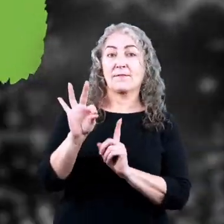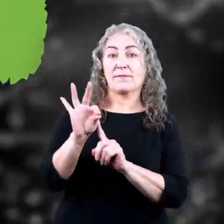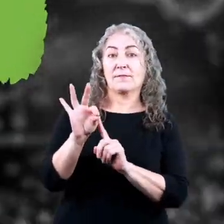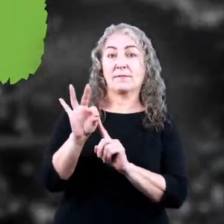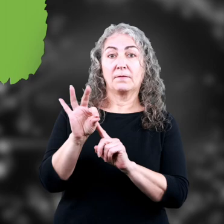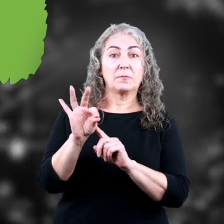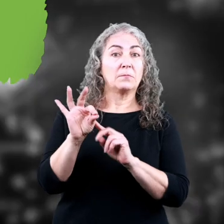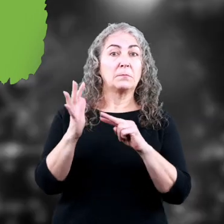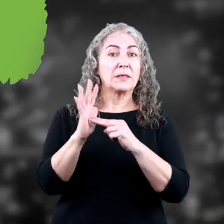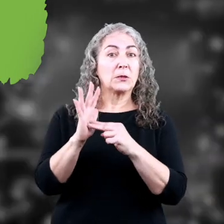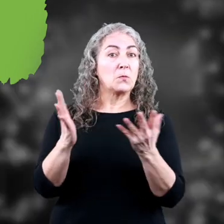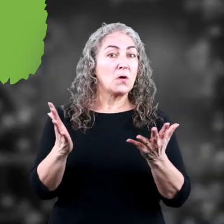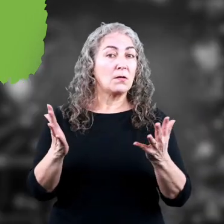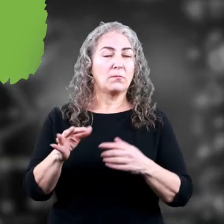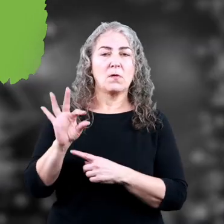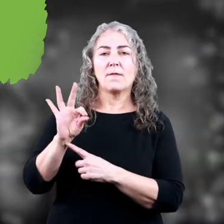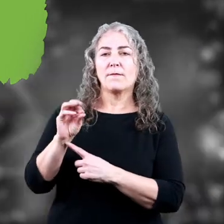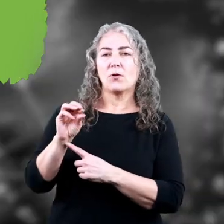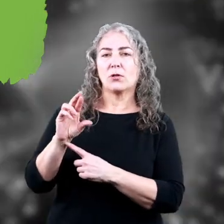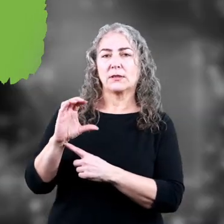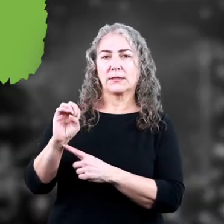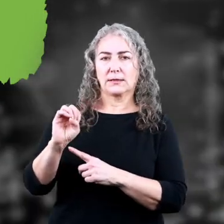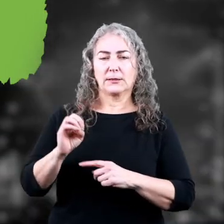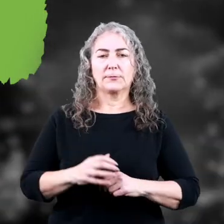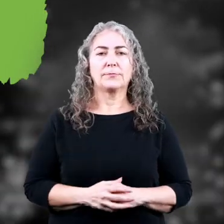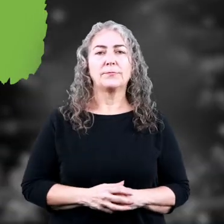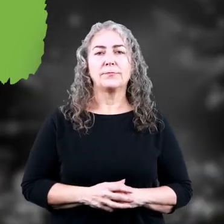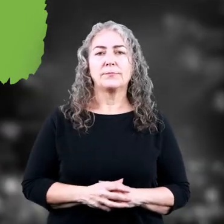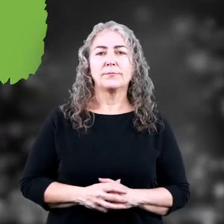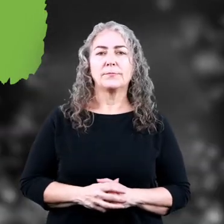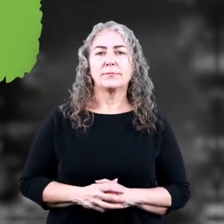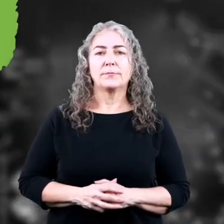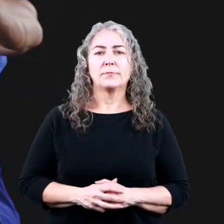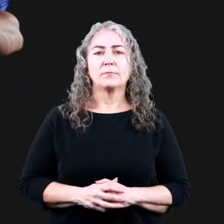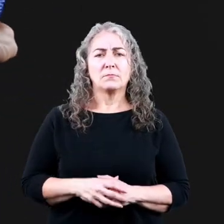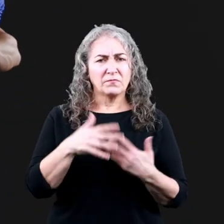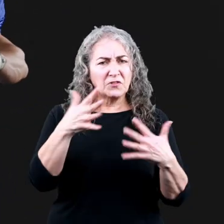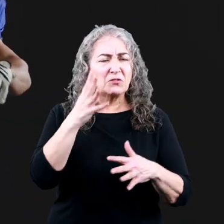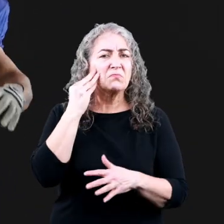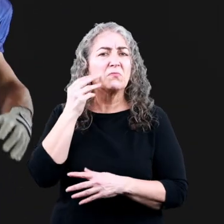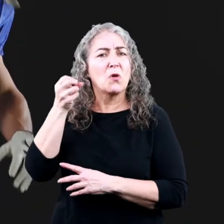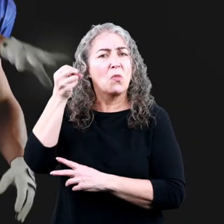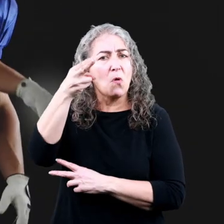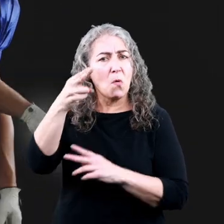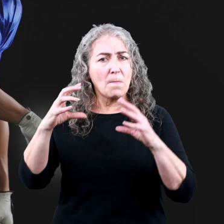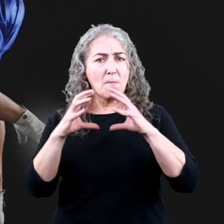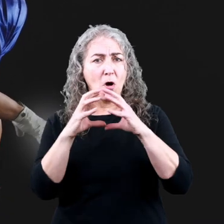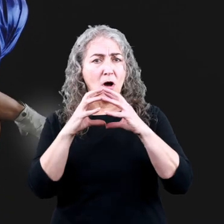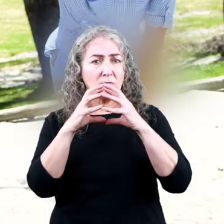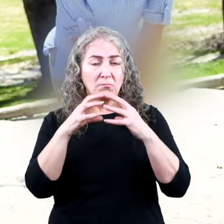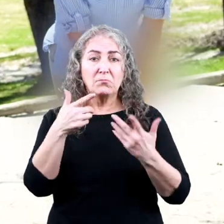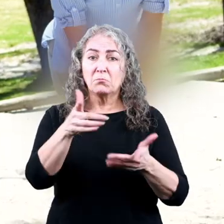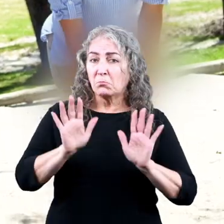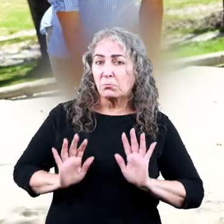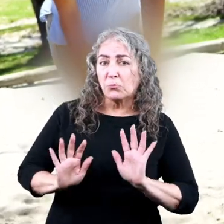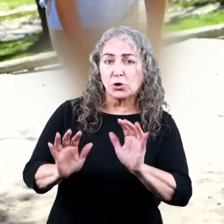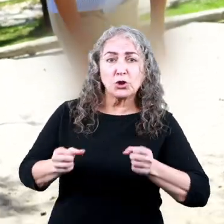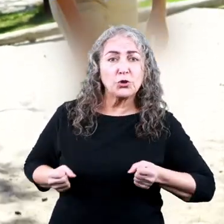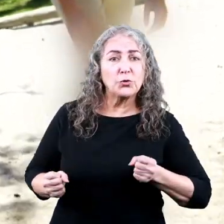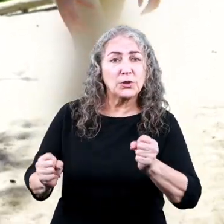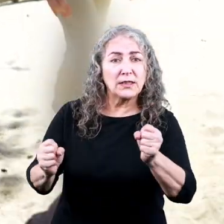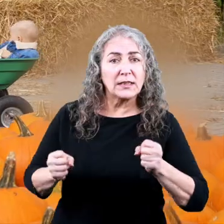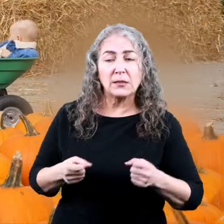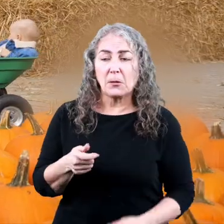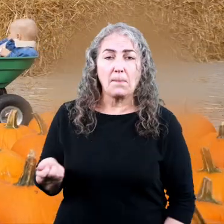The F in the equation stands for force. Have you ever thrown a football, pushed a swing,